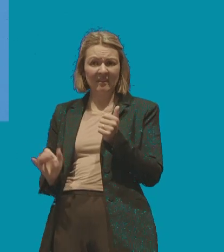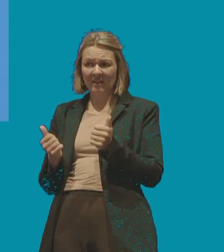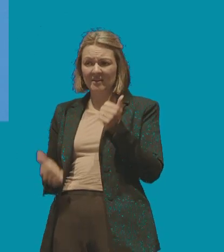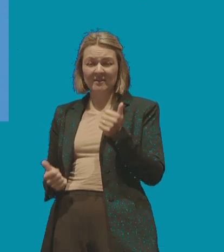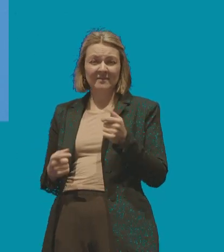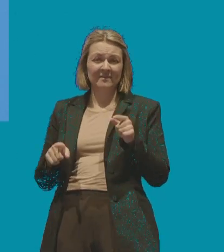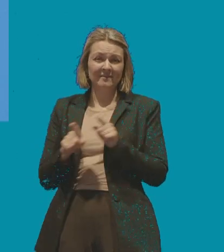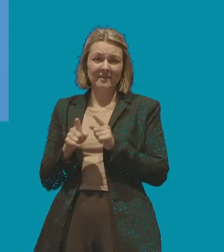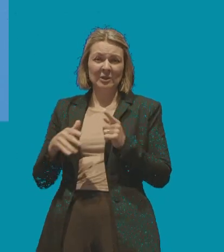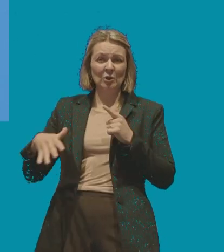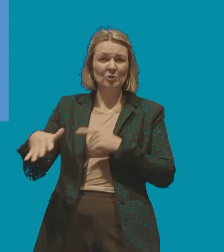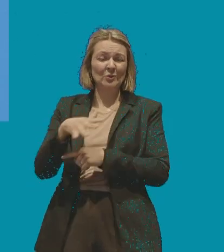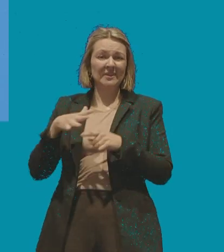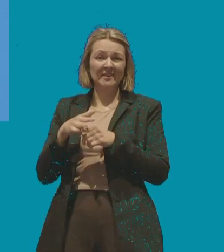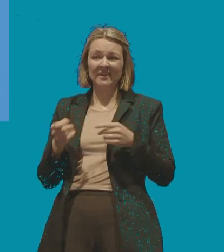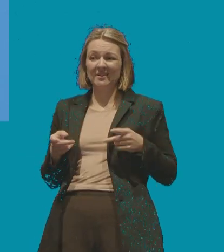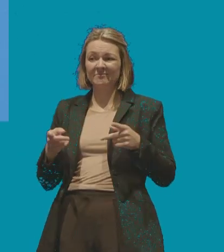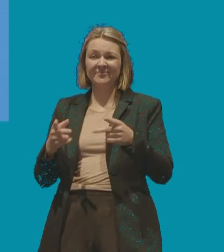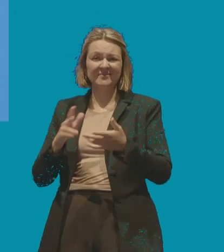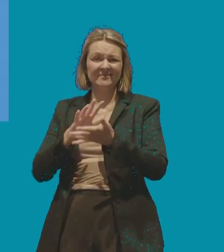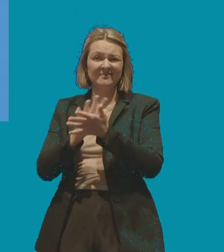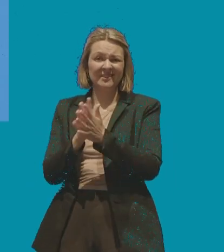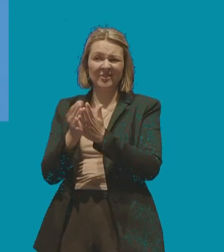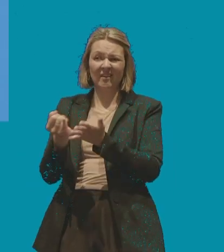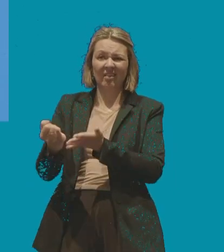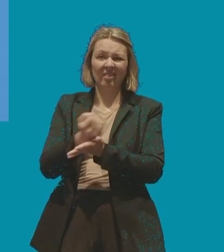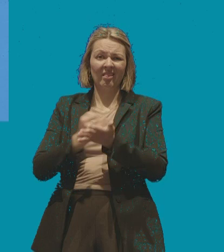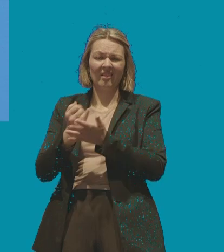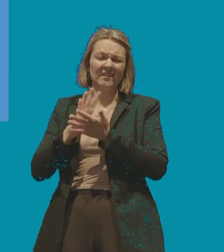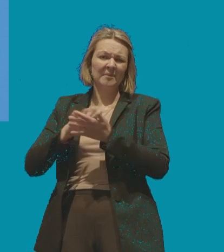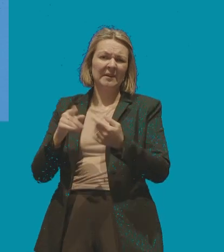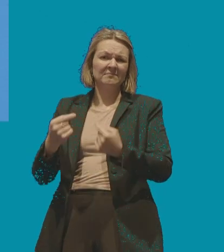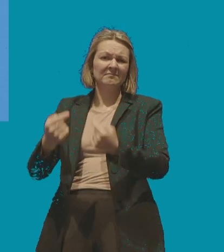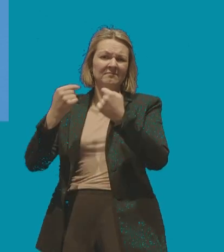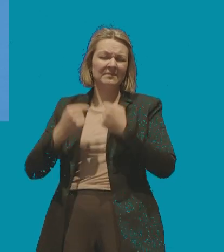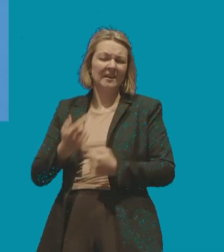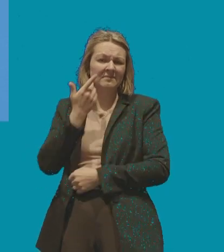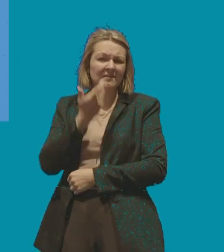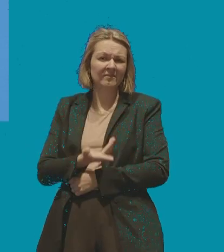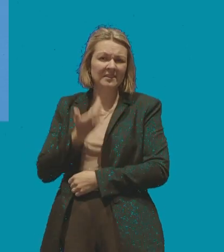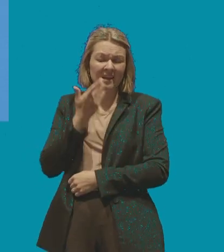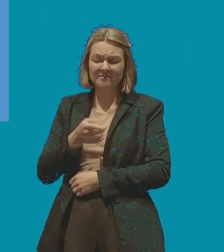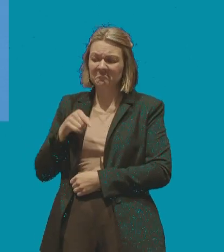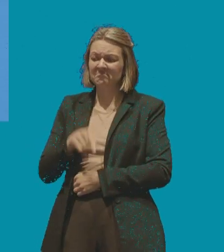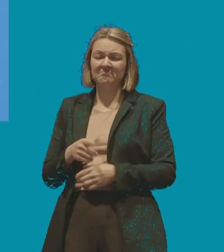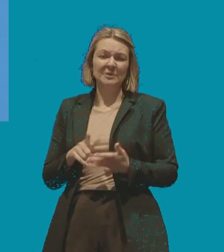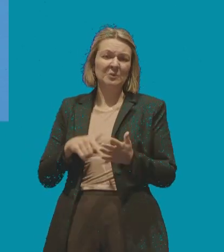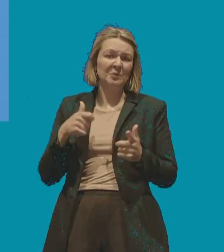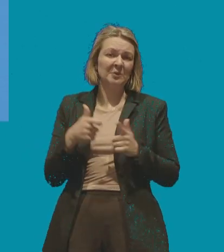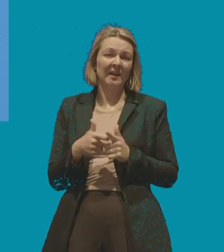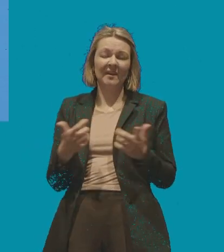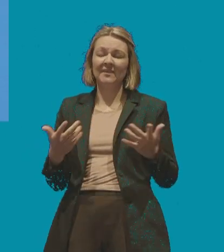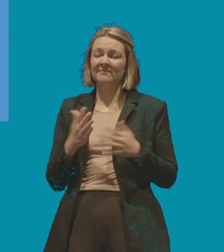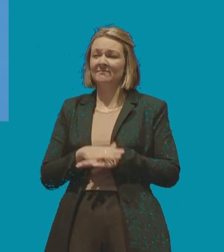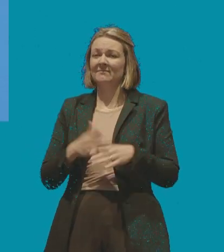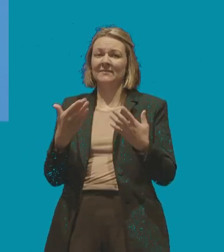society together, run down, denigrated and attacked on a daily basis. This is a country of public